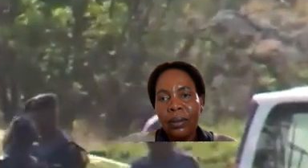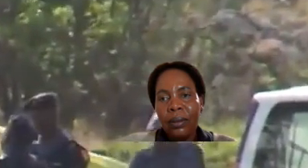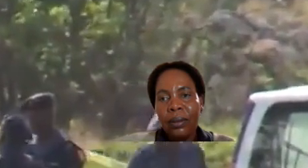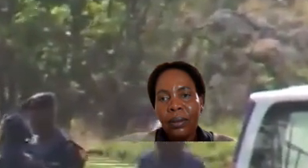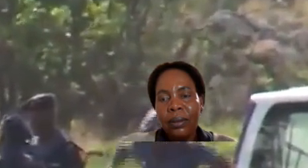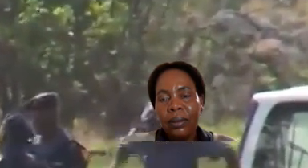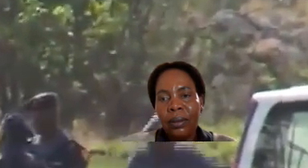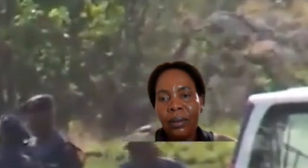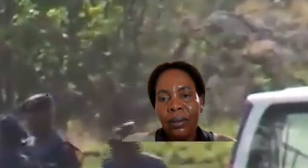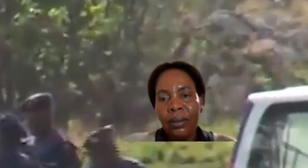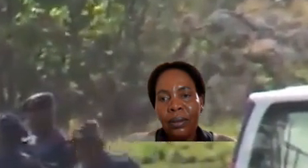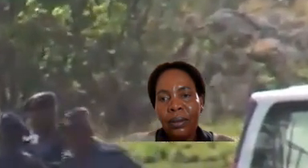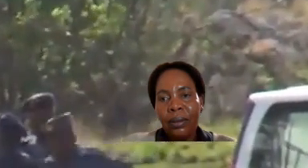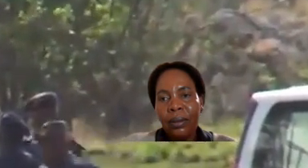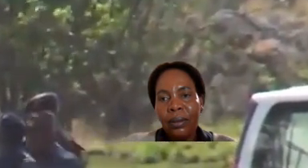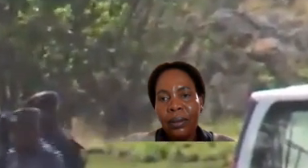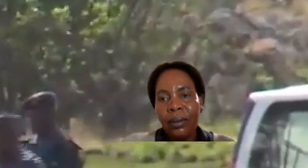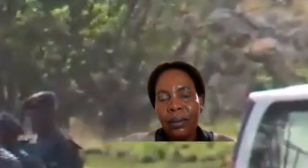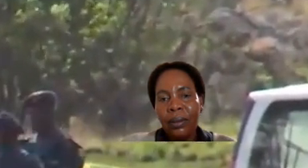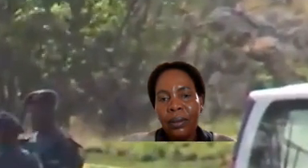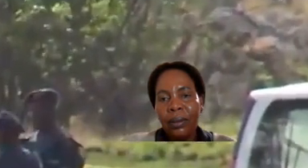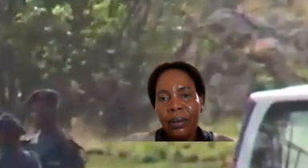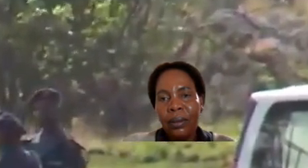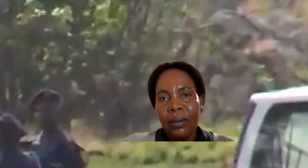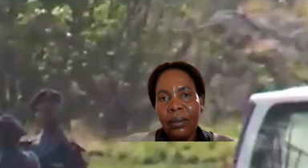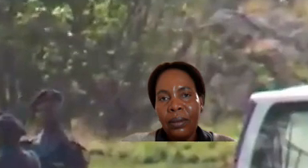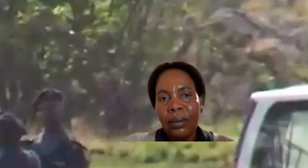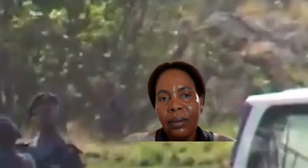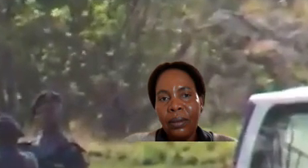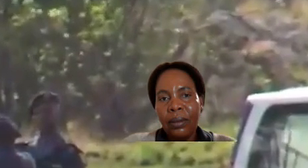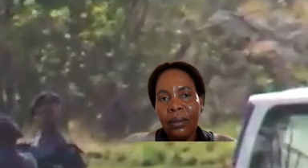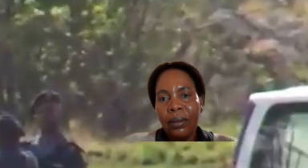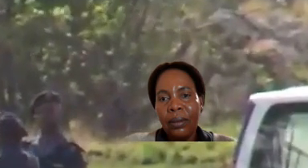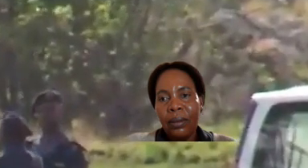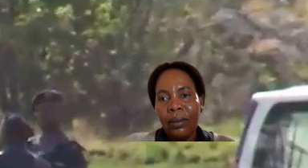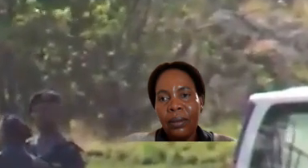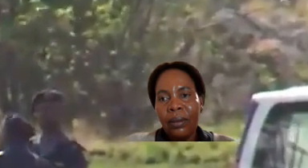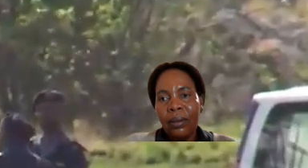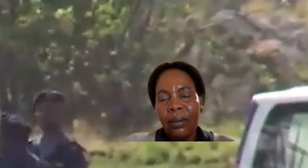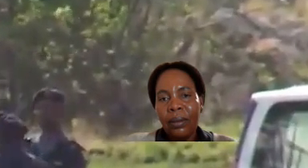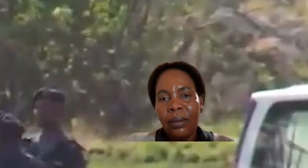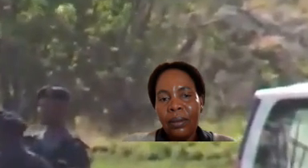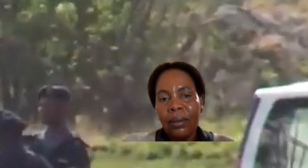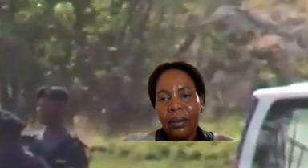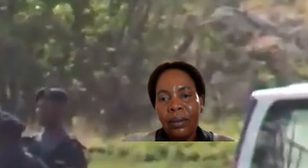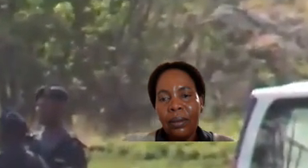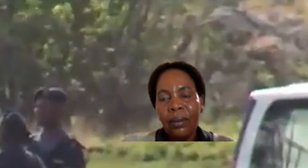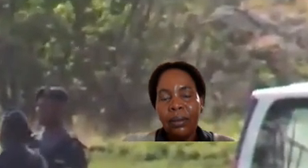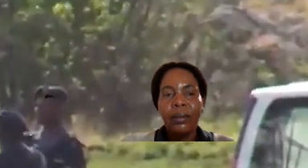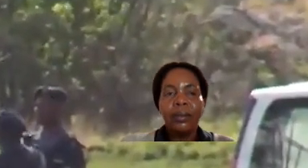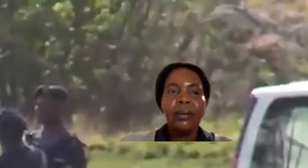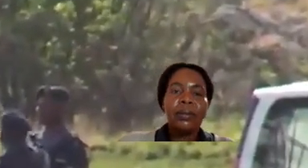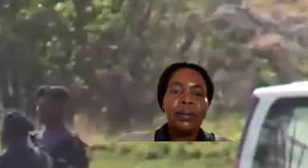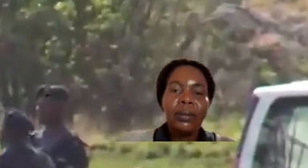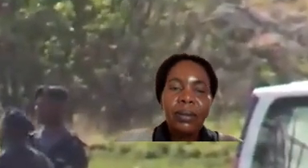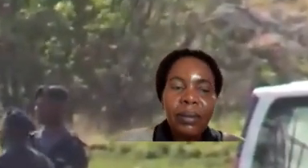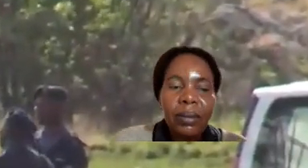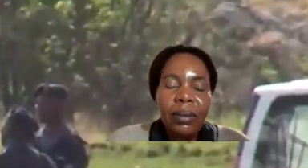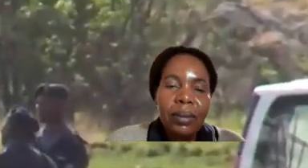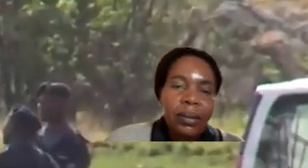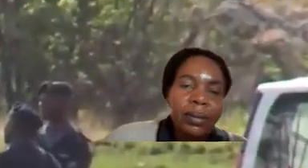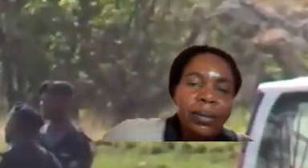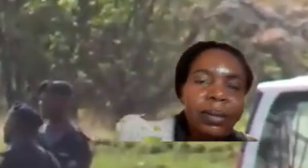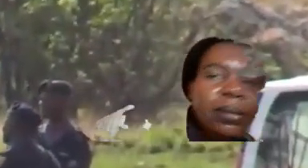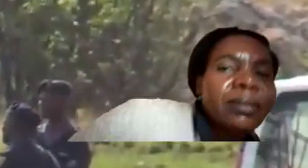and the Army. And but then a issue that has really sparked a lot of debate, as